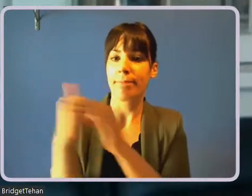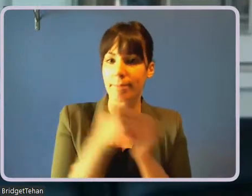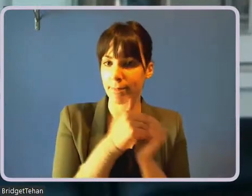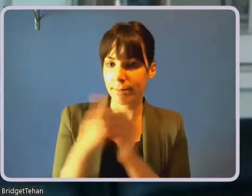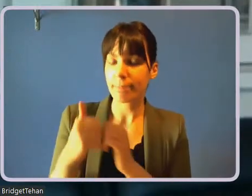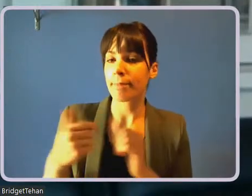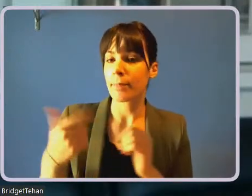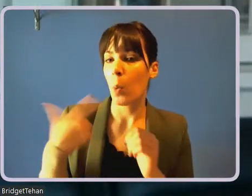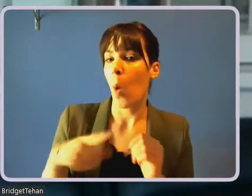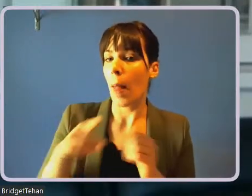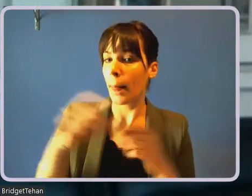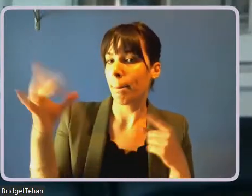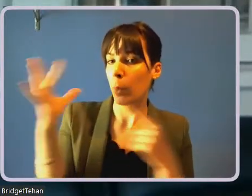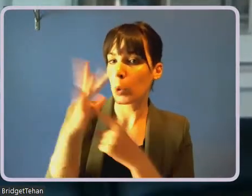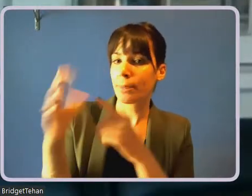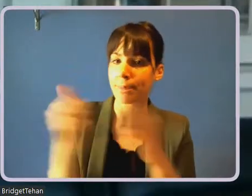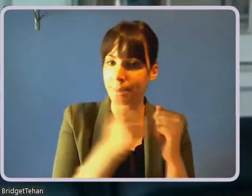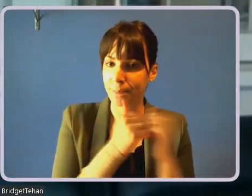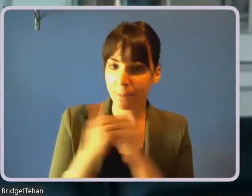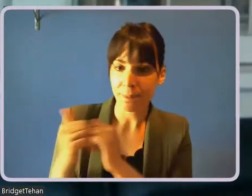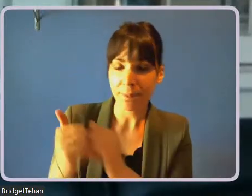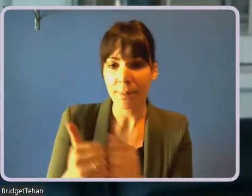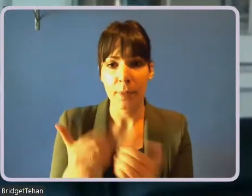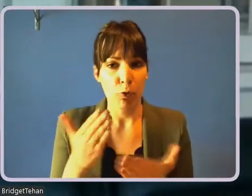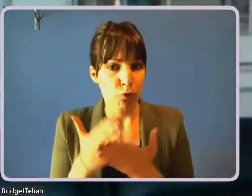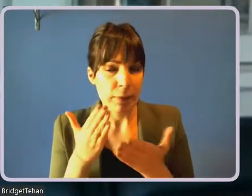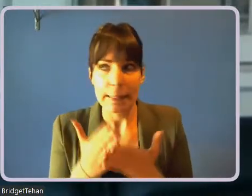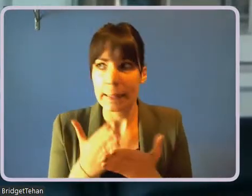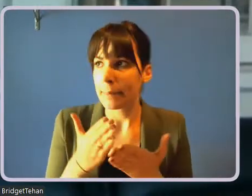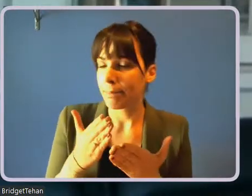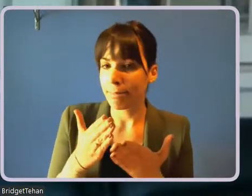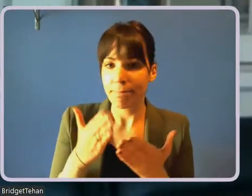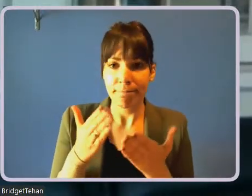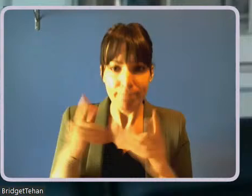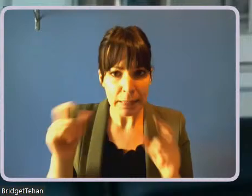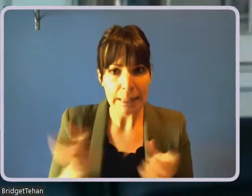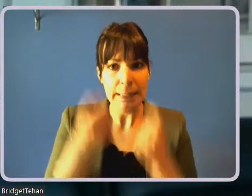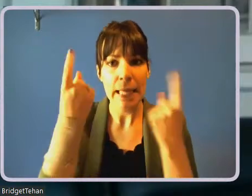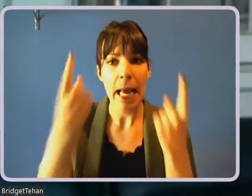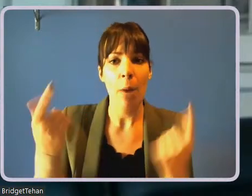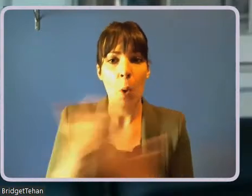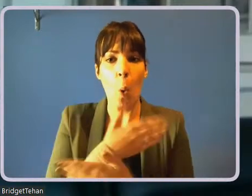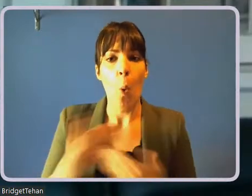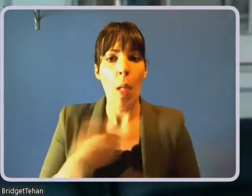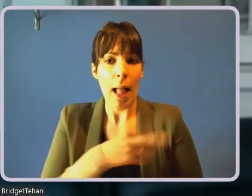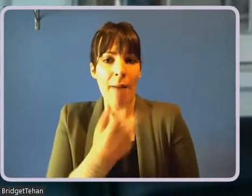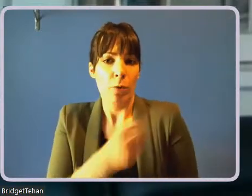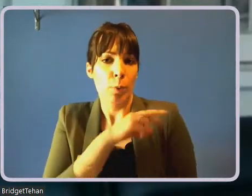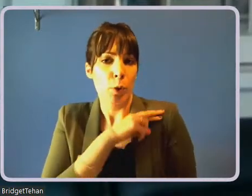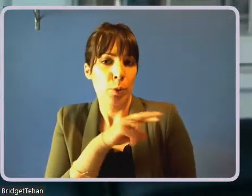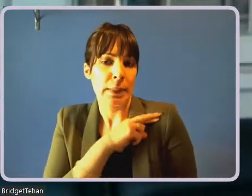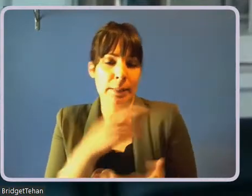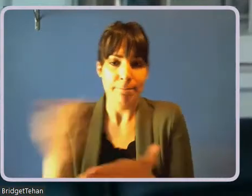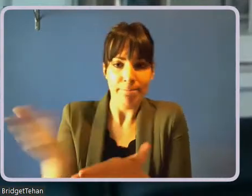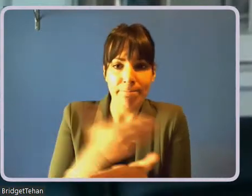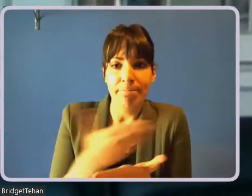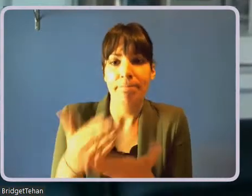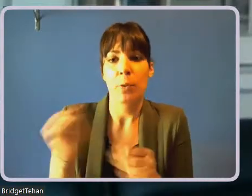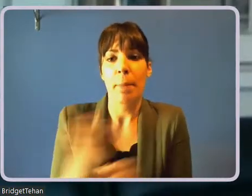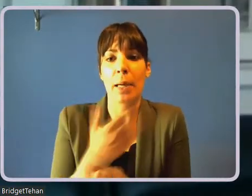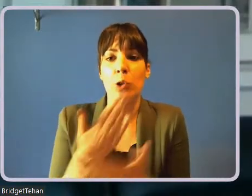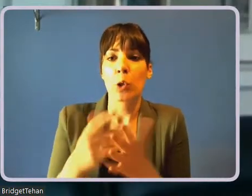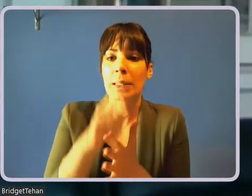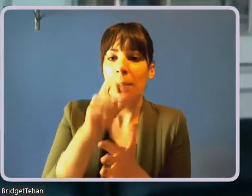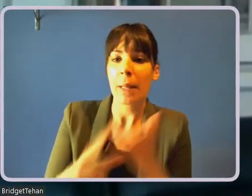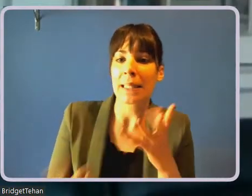collectively to really embrace that notion of shared responsibility and disability inclusive emergency